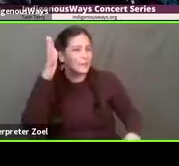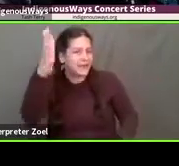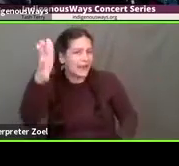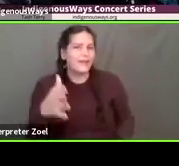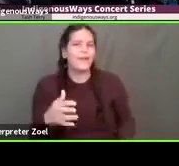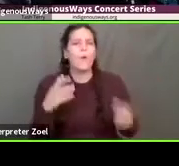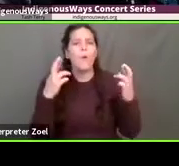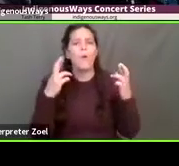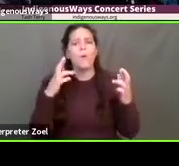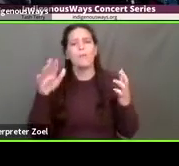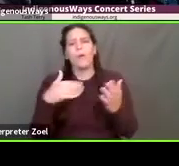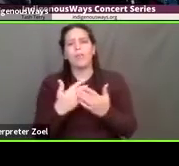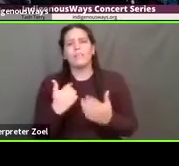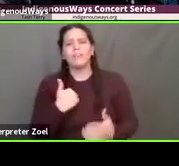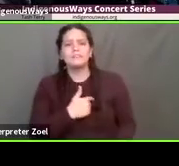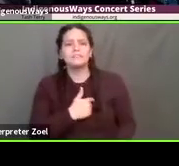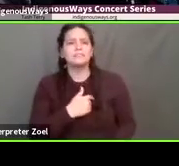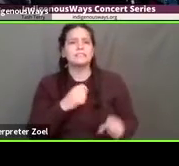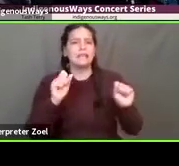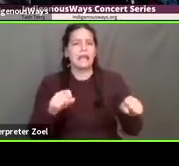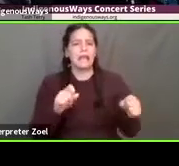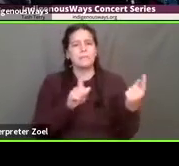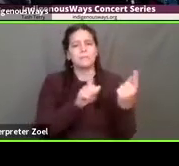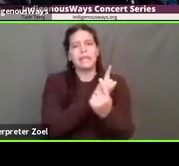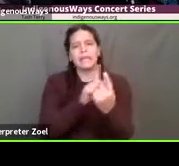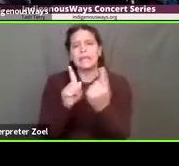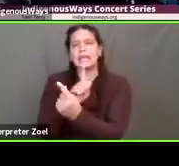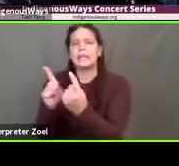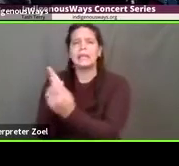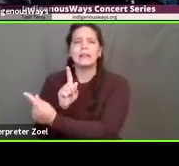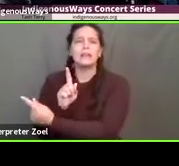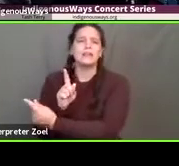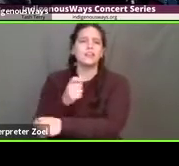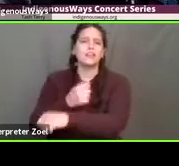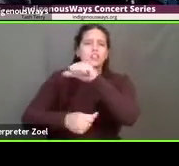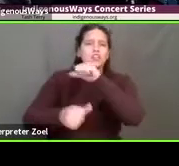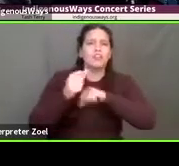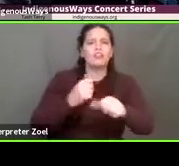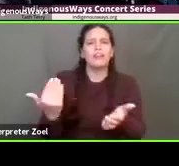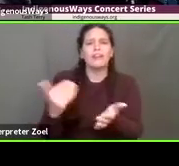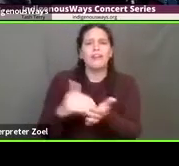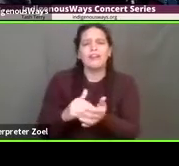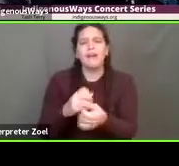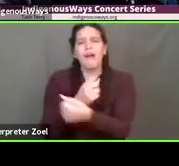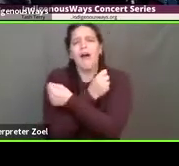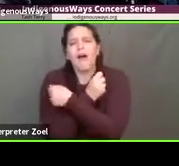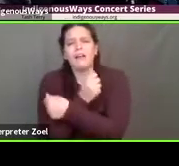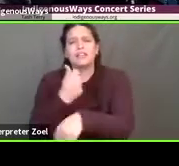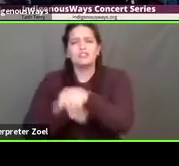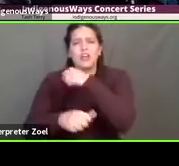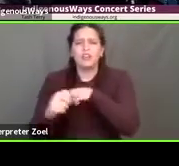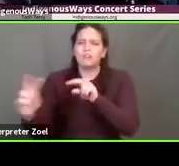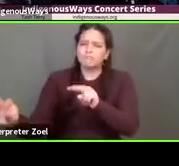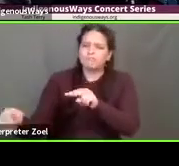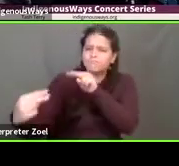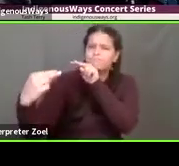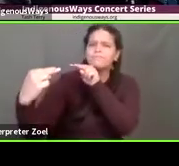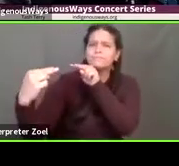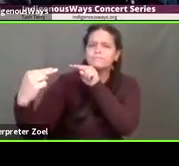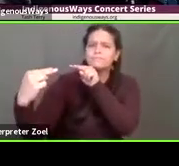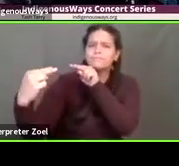of us can meet in person again and hug each other and look into each other's eyes.